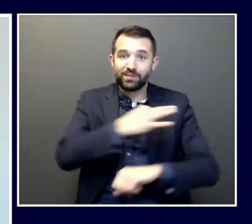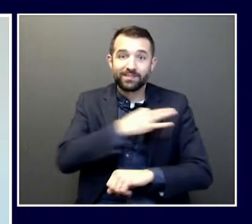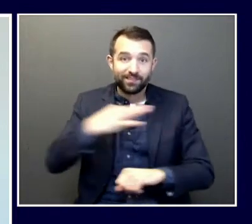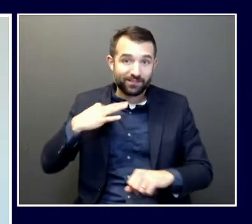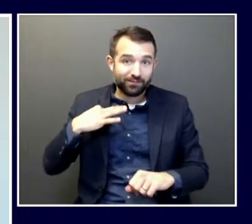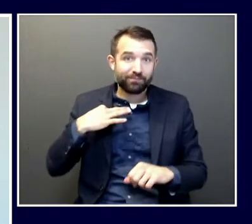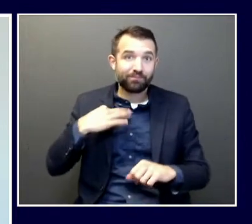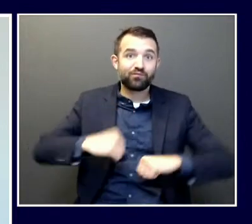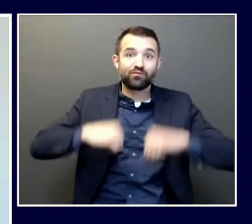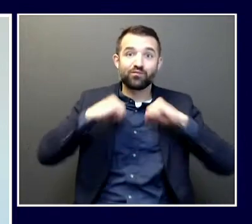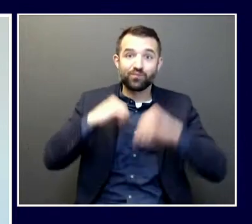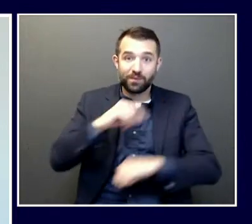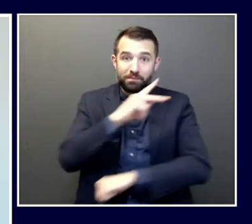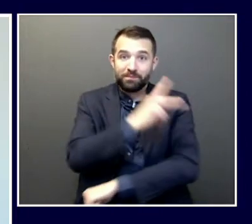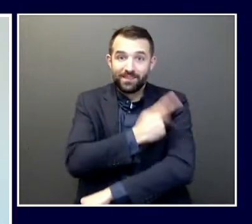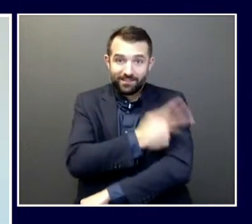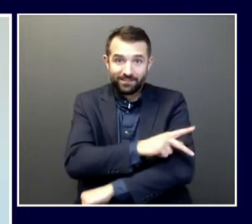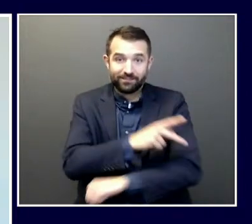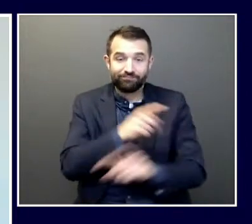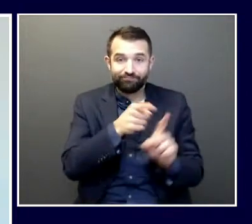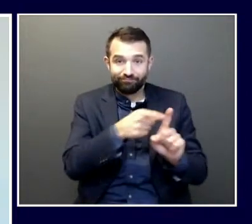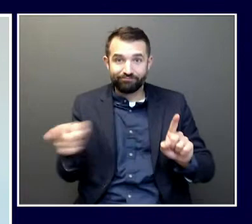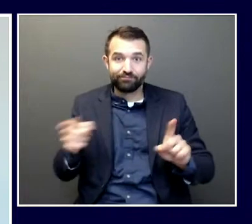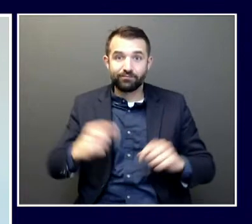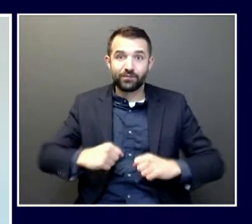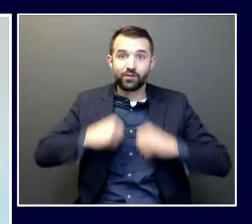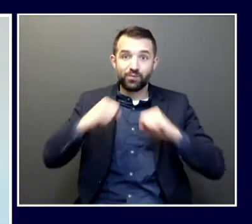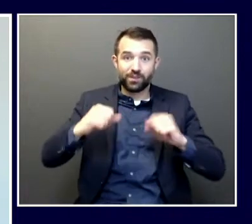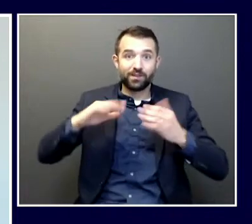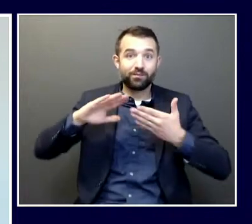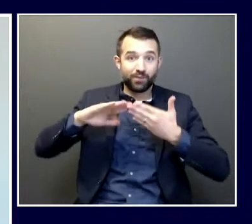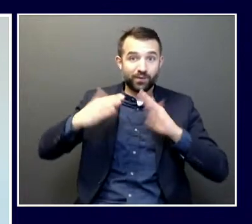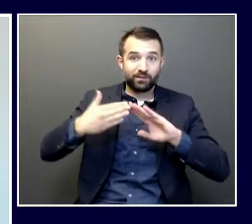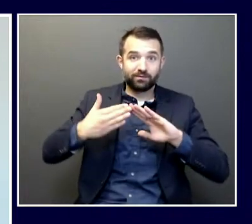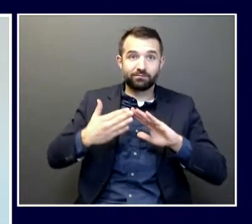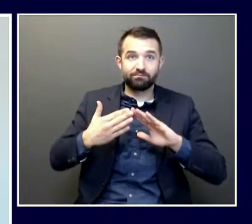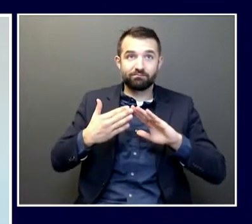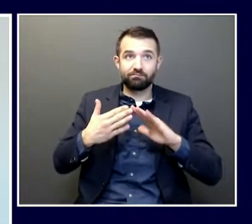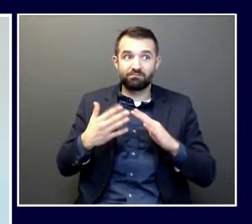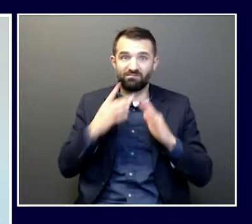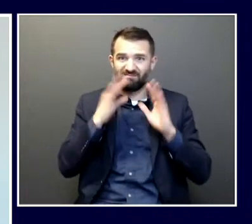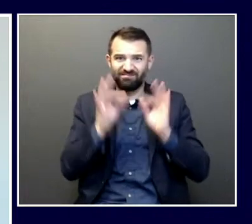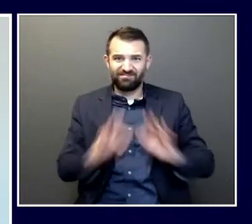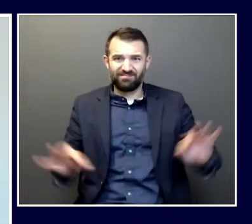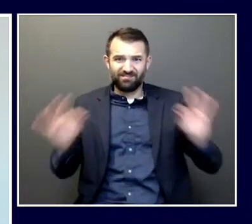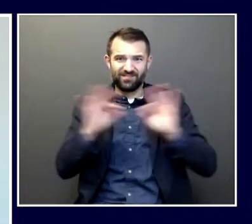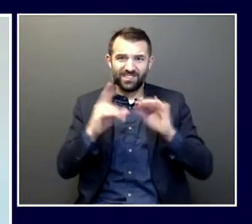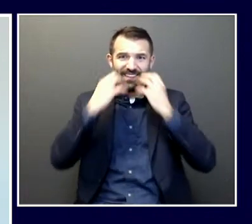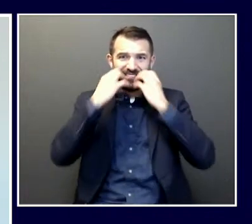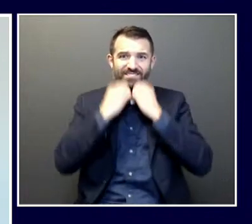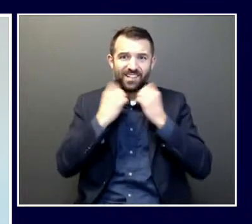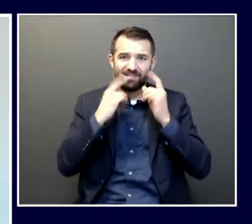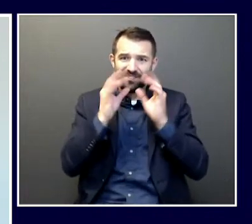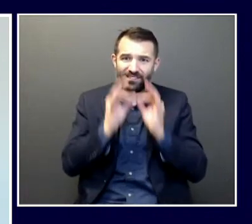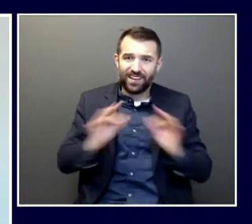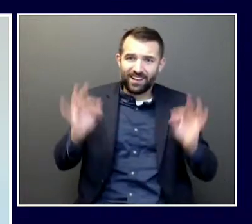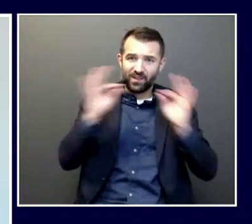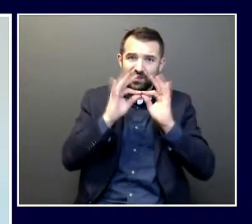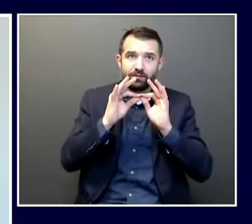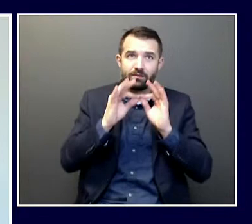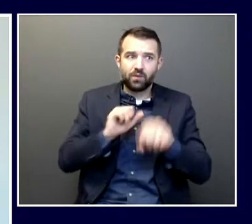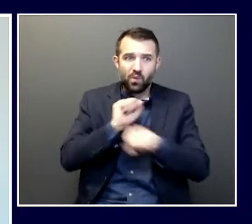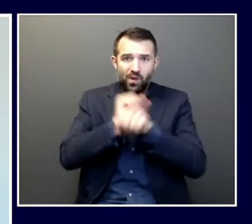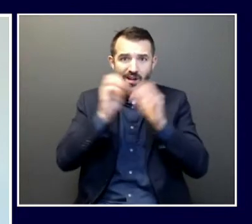their capacity to care for people with COVID-19, as well as other serious health problems. We urge all